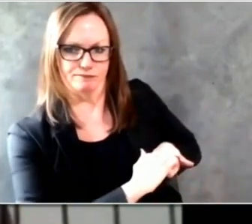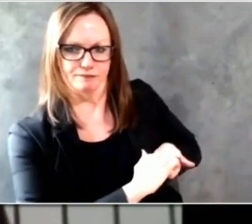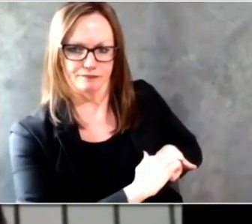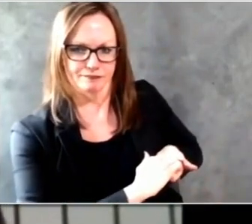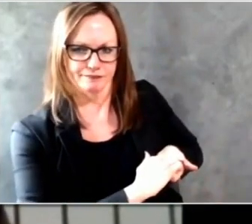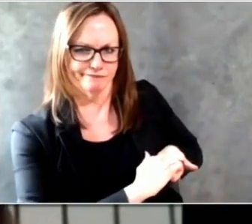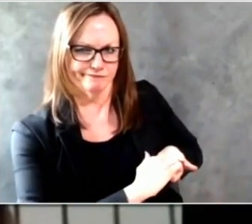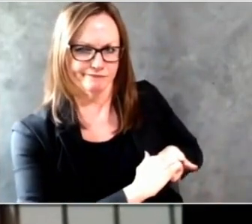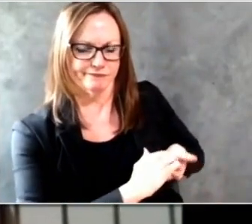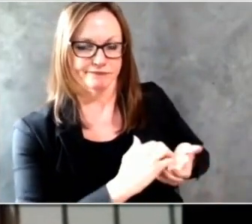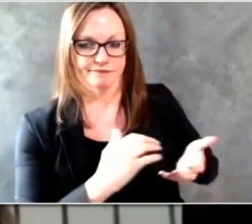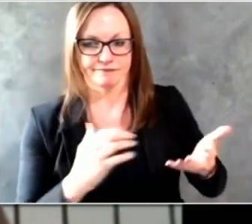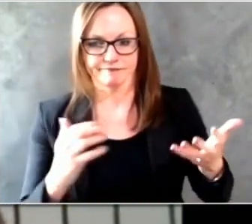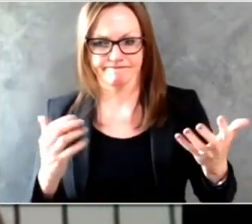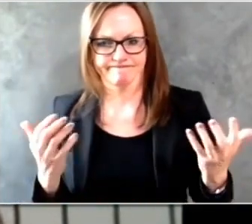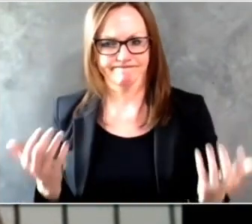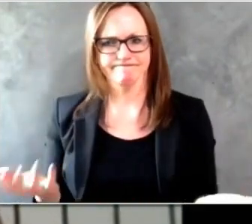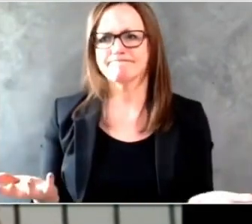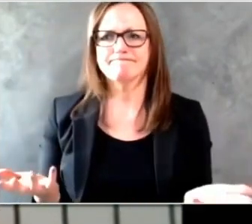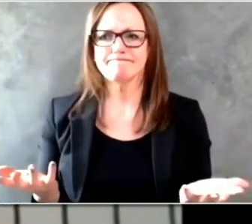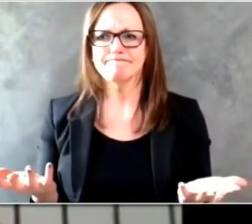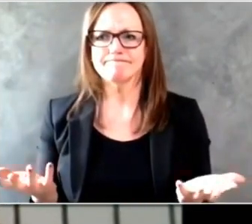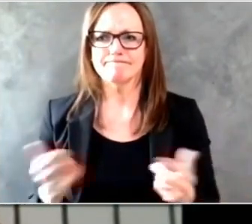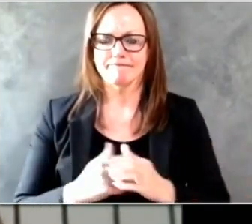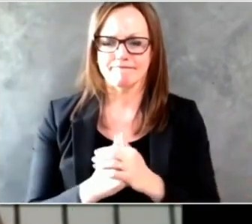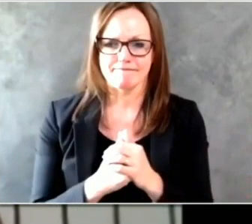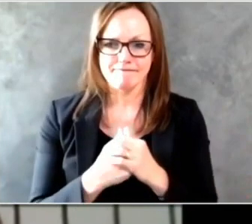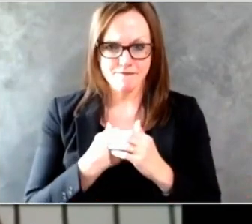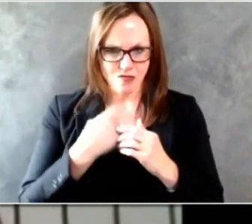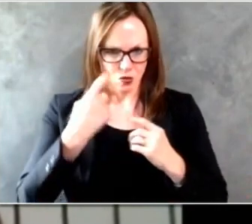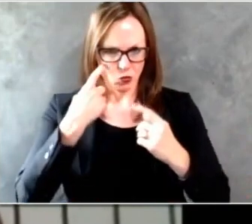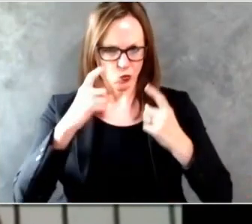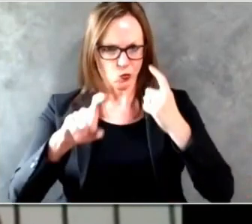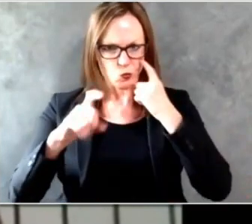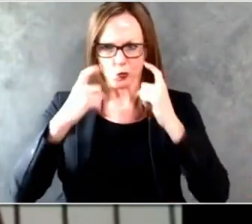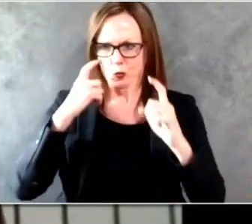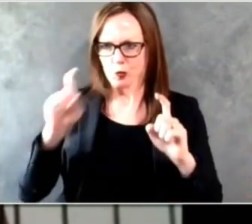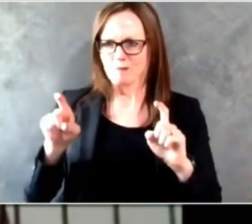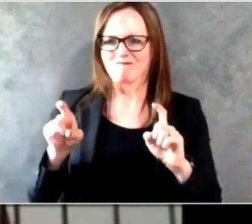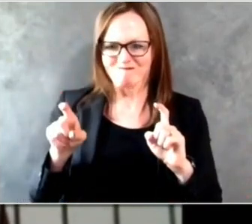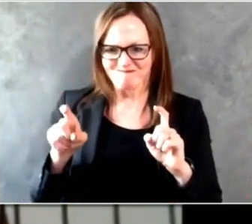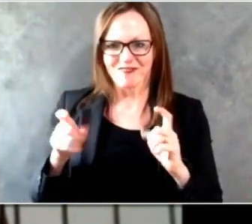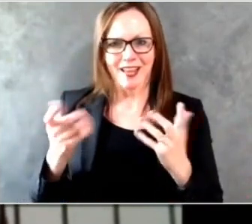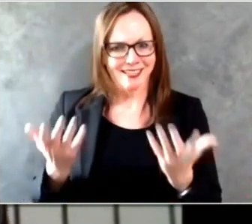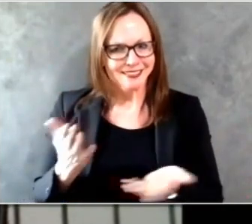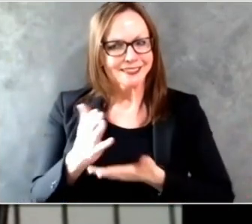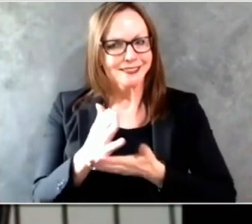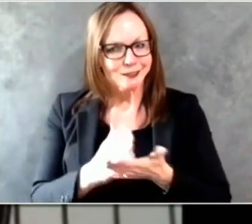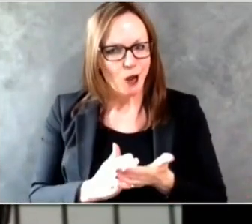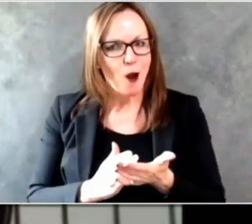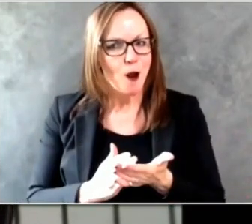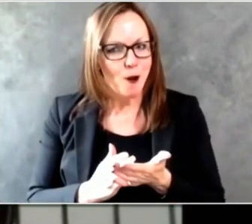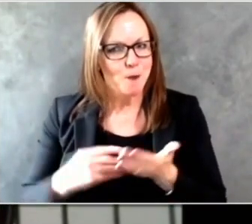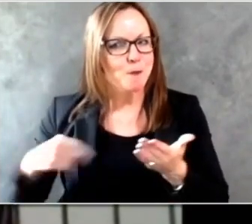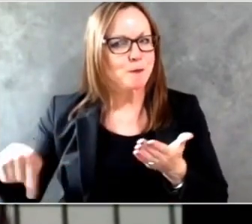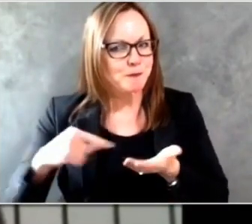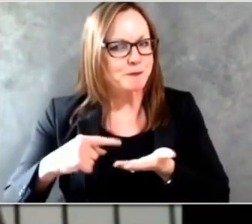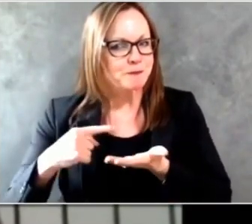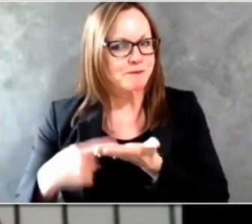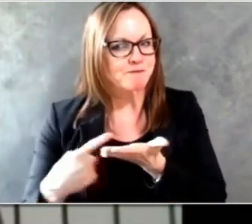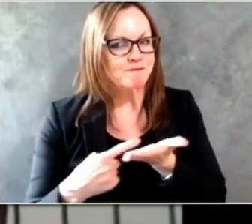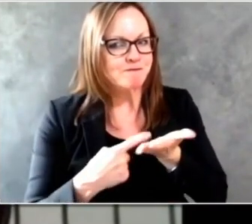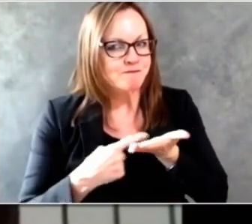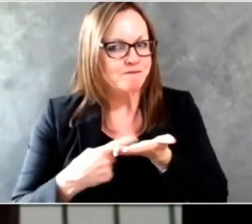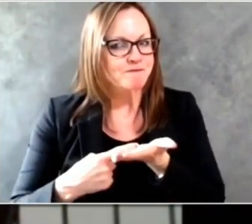school administrators to make decisions in consultation with their local health partners. But, you know, enough is